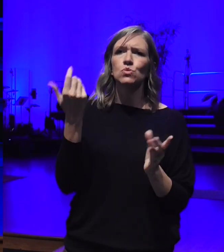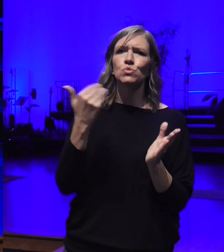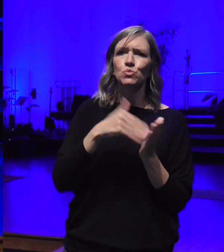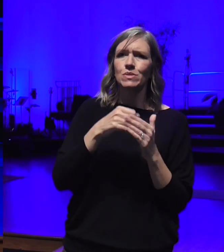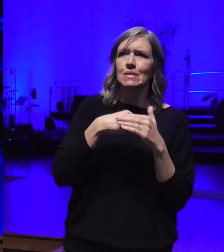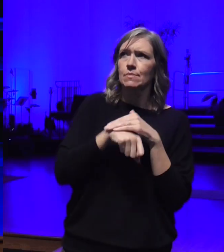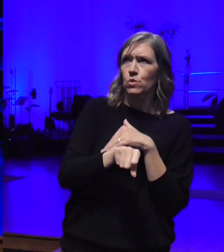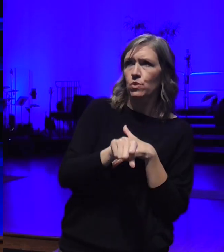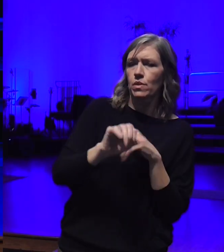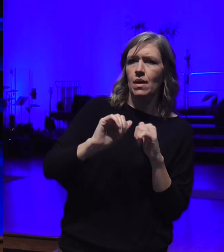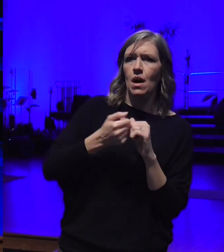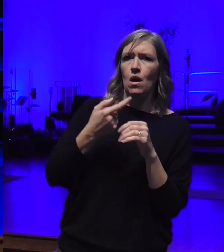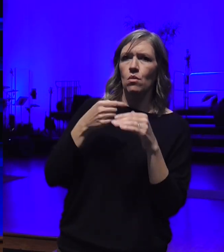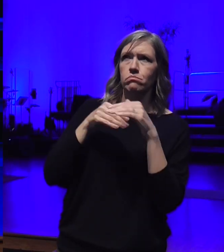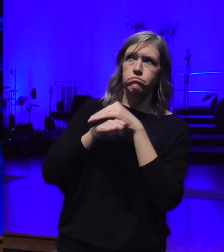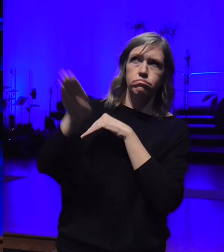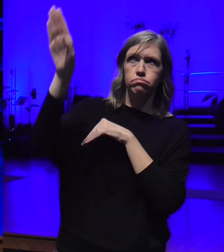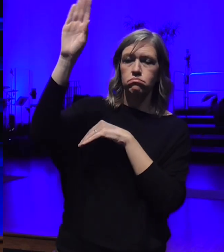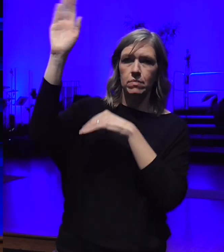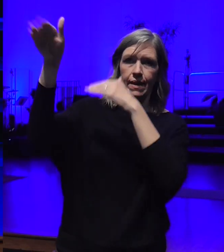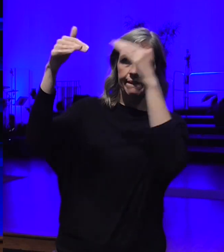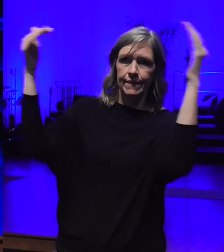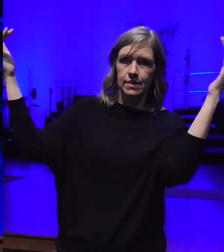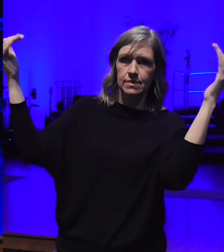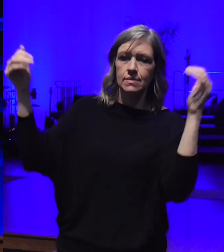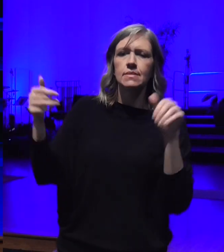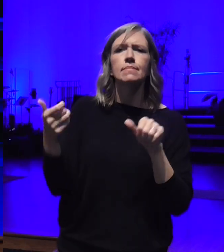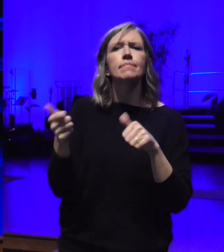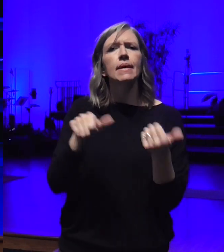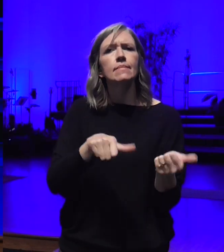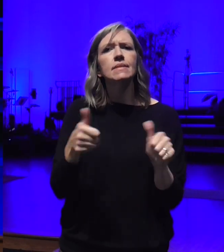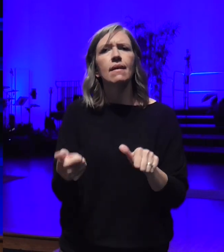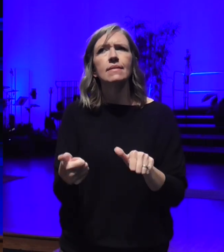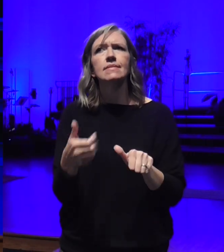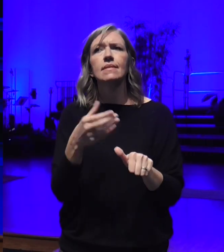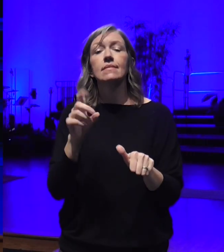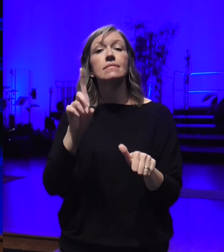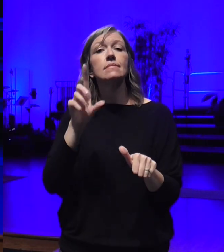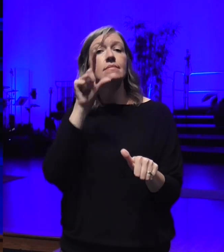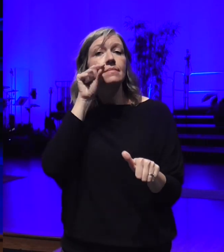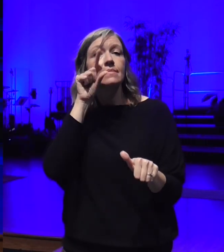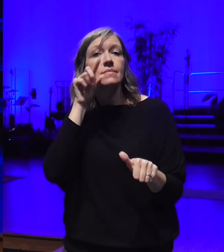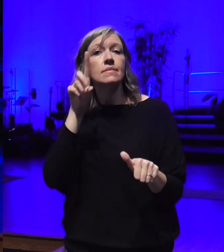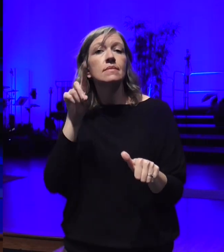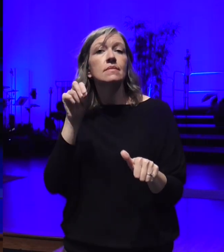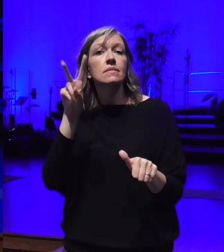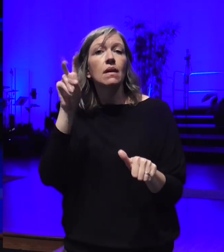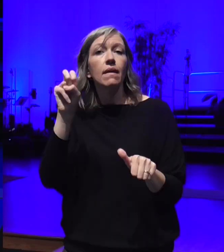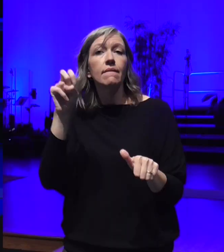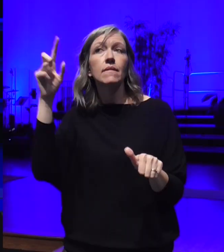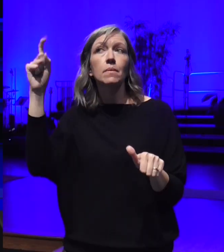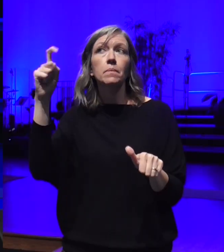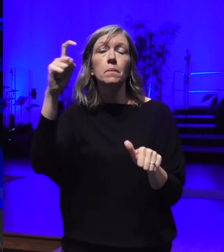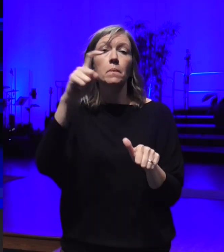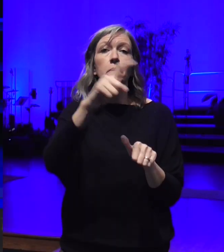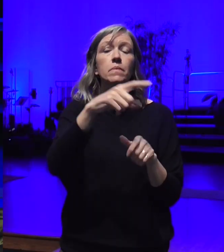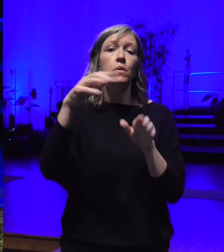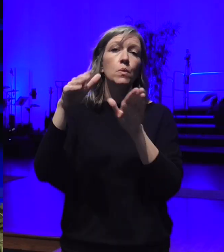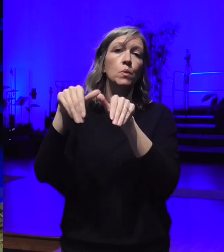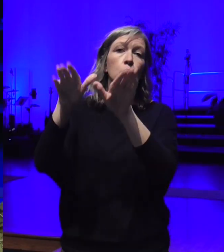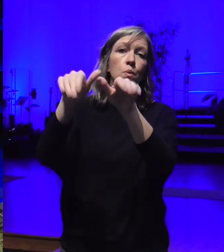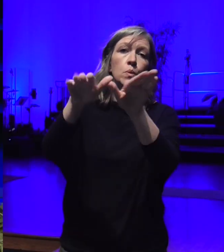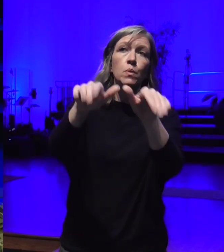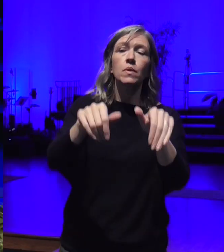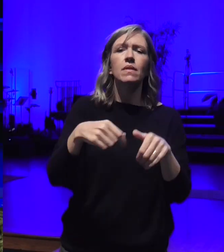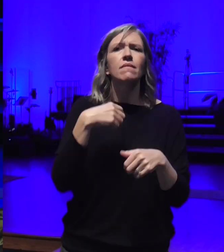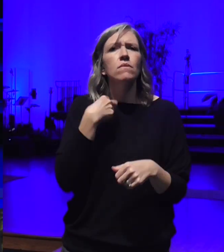we enter the kingdom of heaven. He's baptized and a dove descends and a voice shouts out, "This is